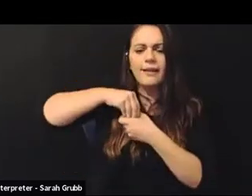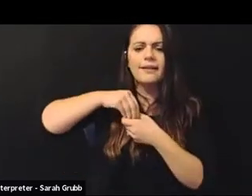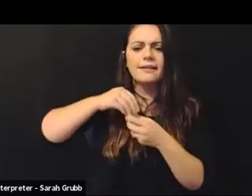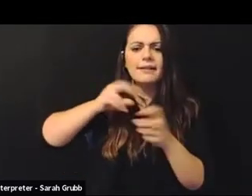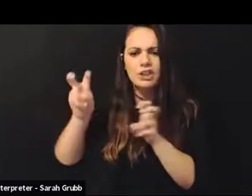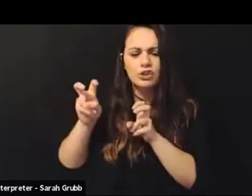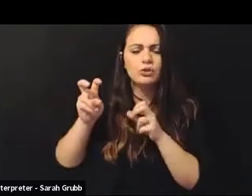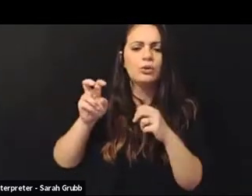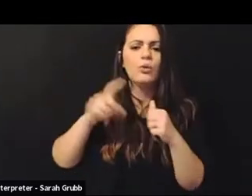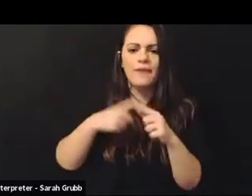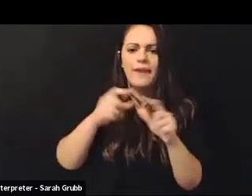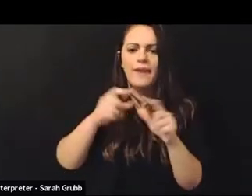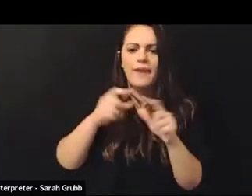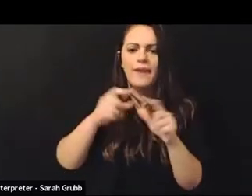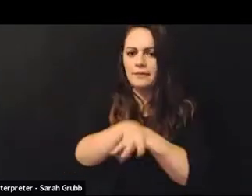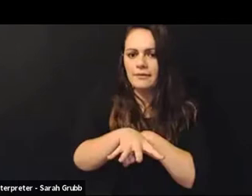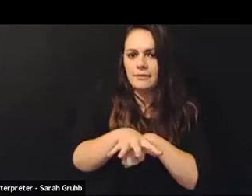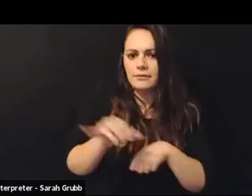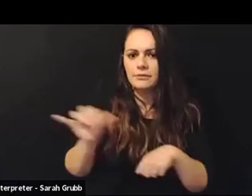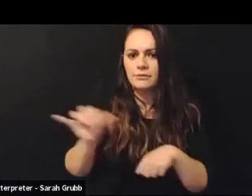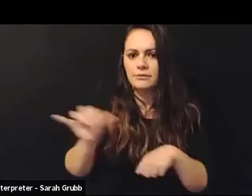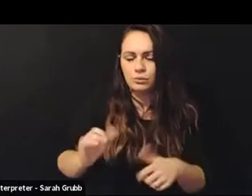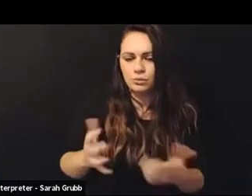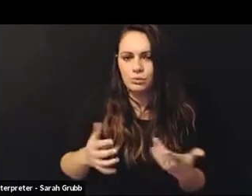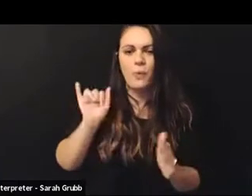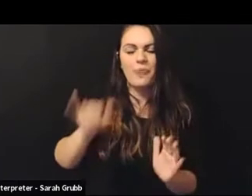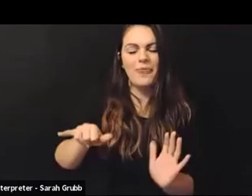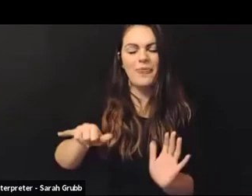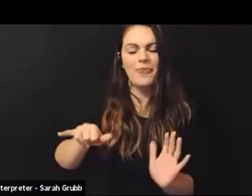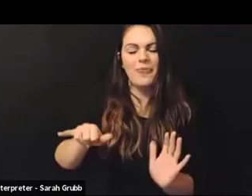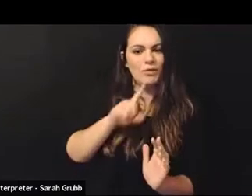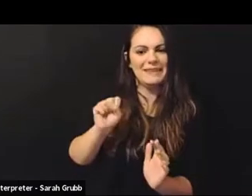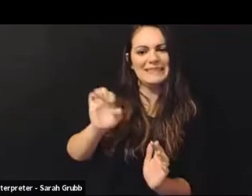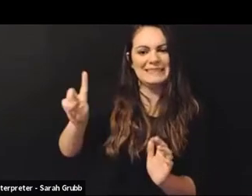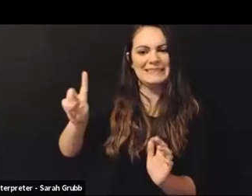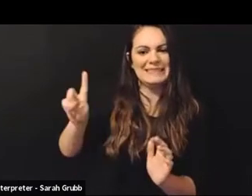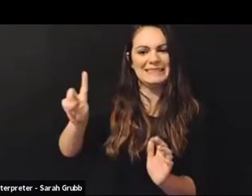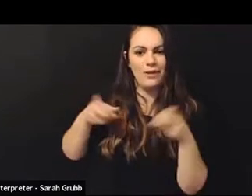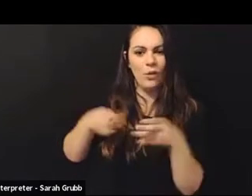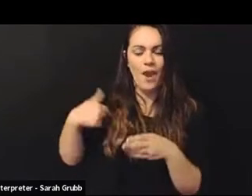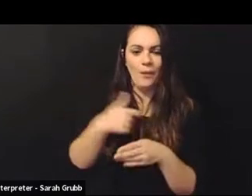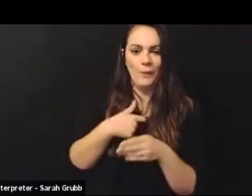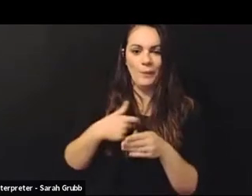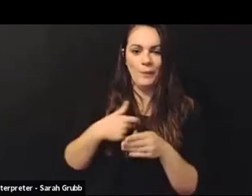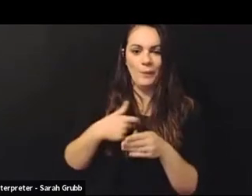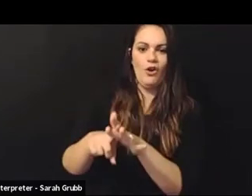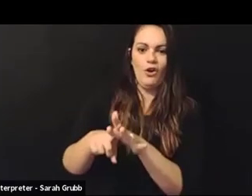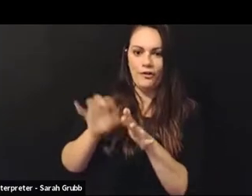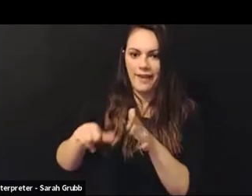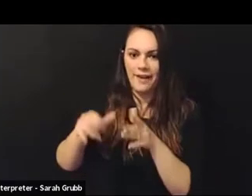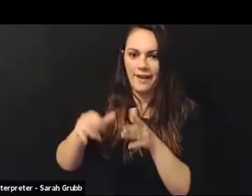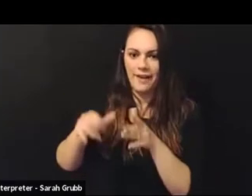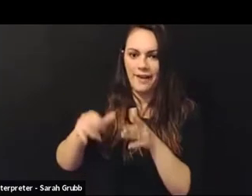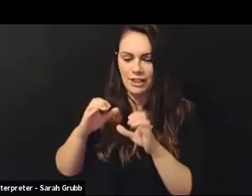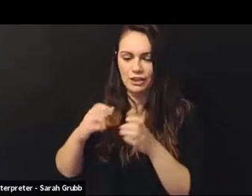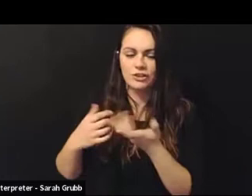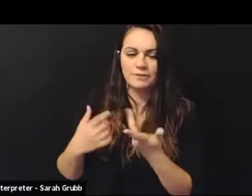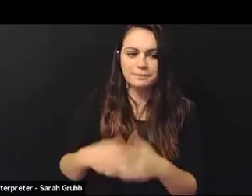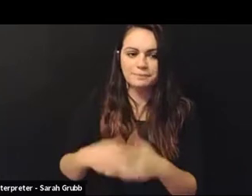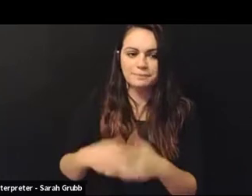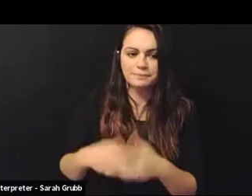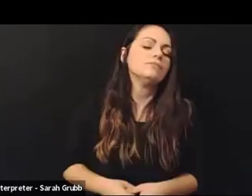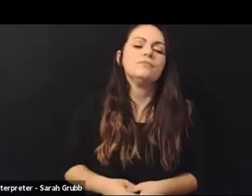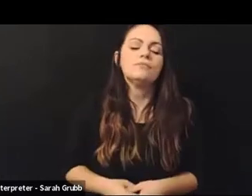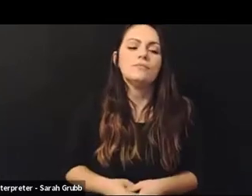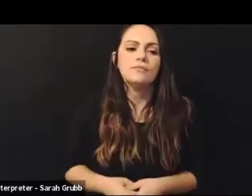problem. Okay, so that's kind of the seed of what got started. Now, before I get any deeper too, I kind of want to